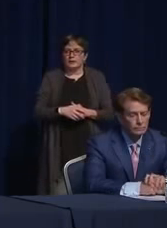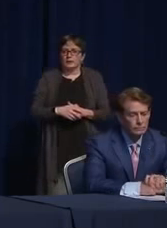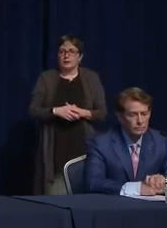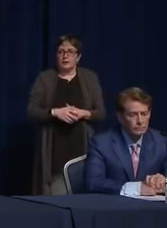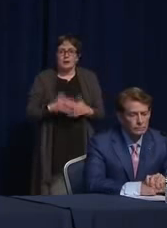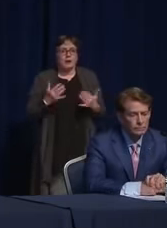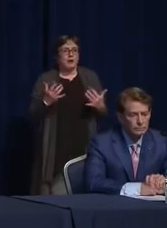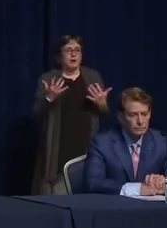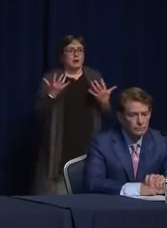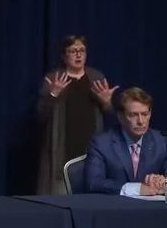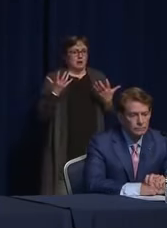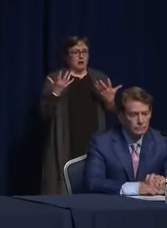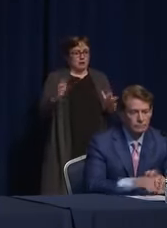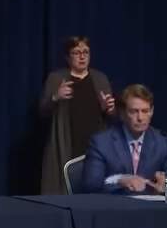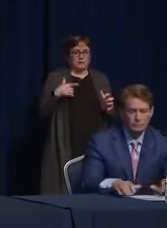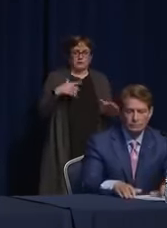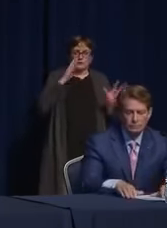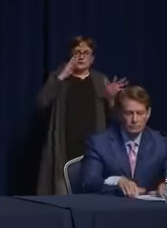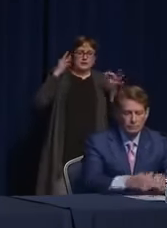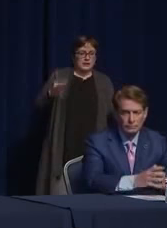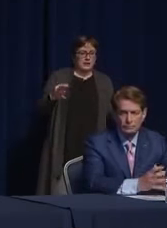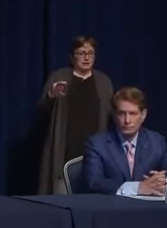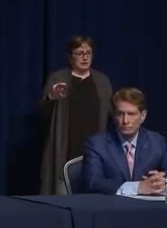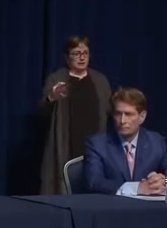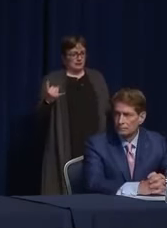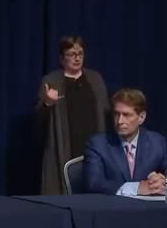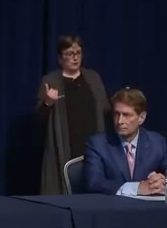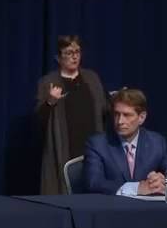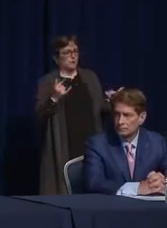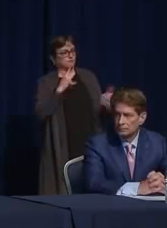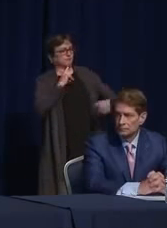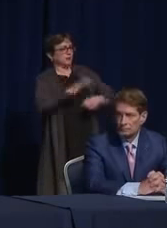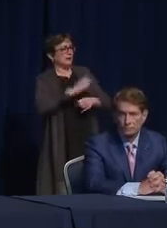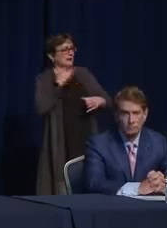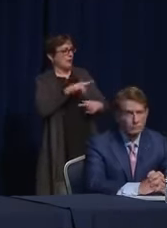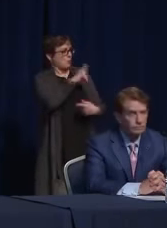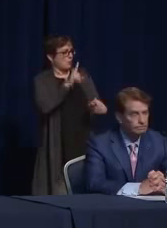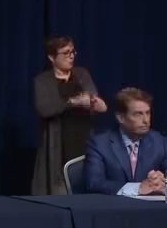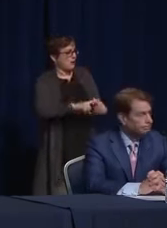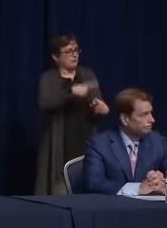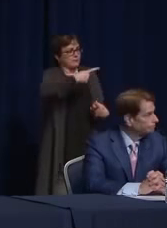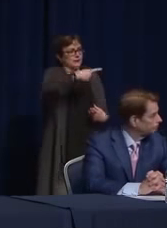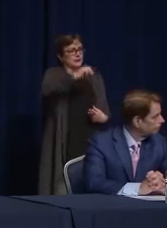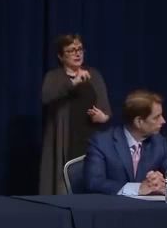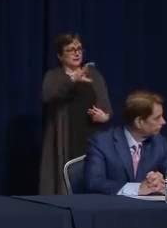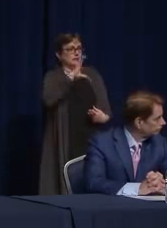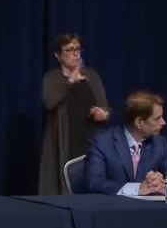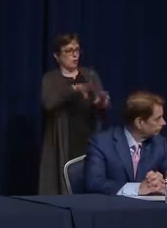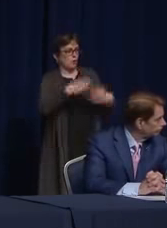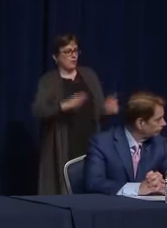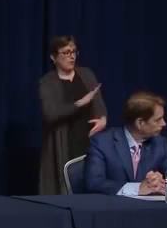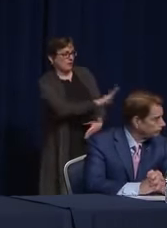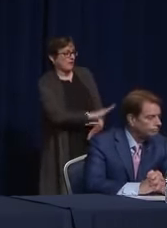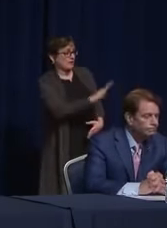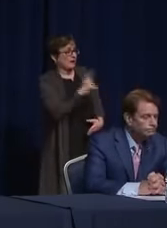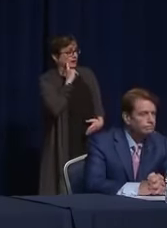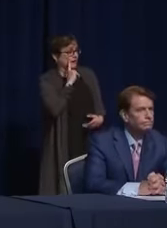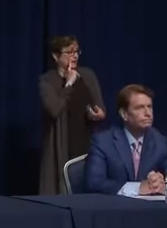yet on Homedale and the PNC, but Pat, I think it's sooner than later. Is that fair to say? That's correct, Governor.